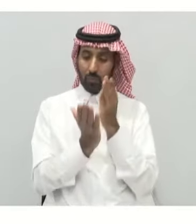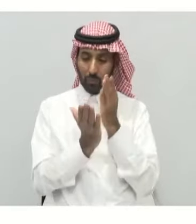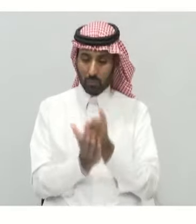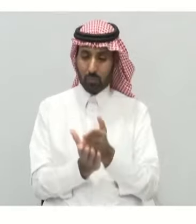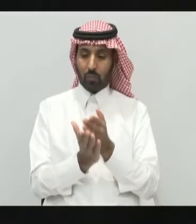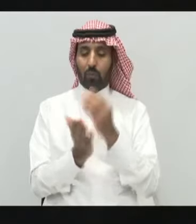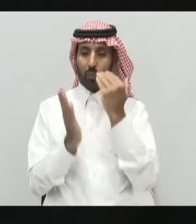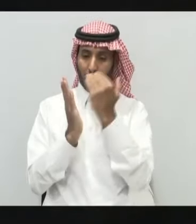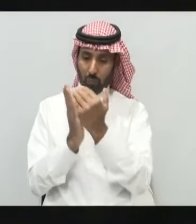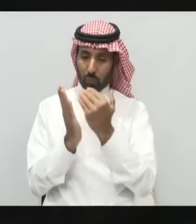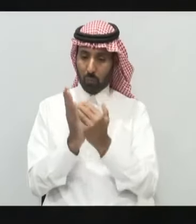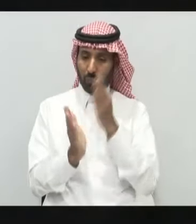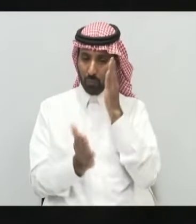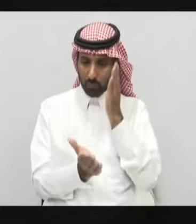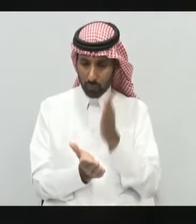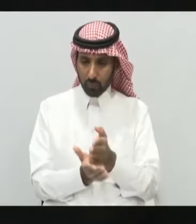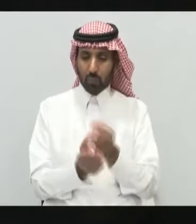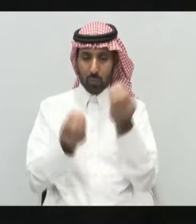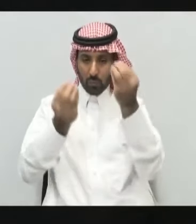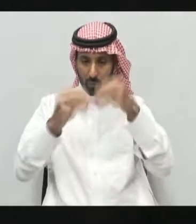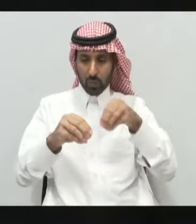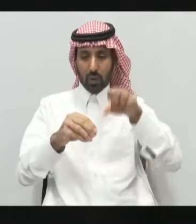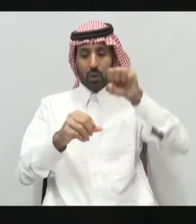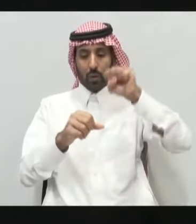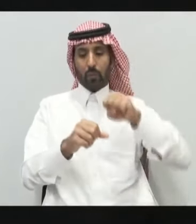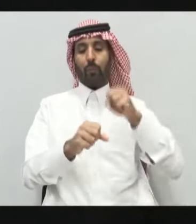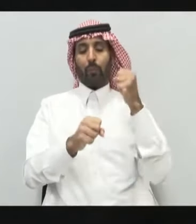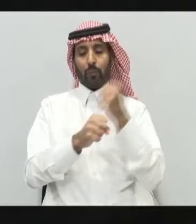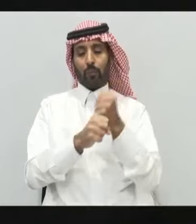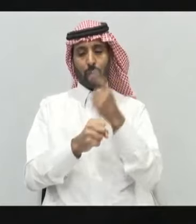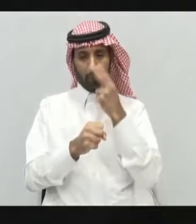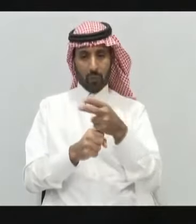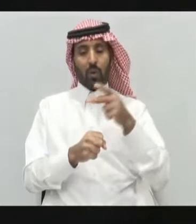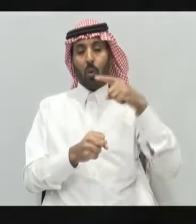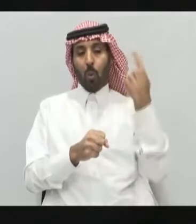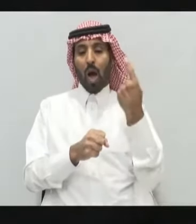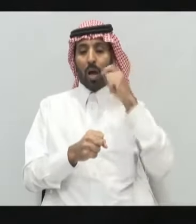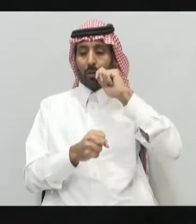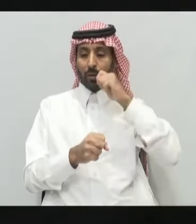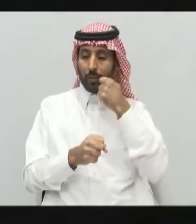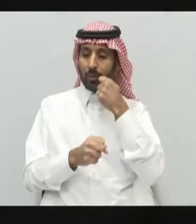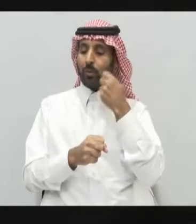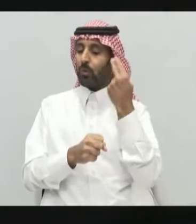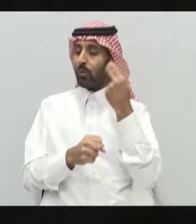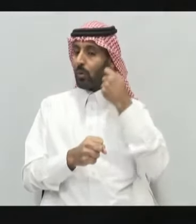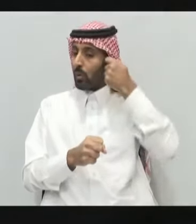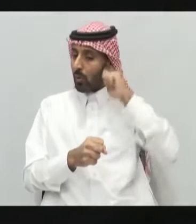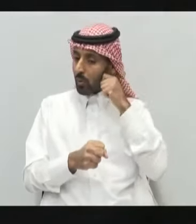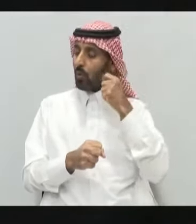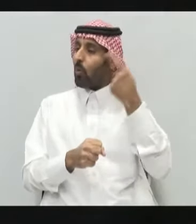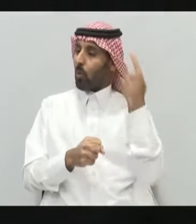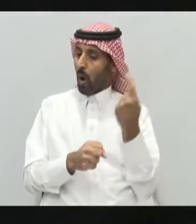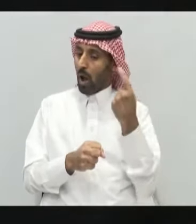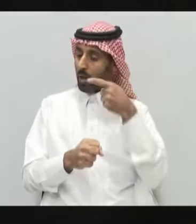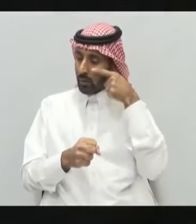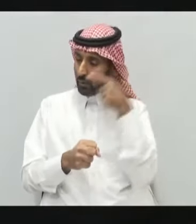follow one rule, which is add s to the verb when you see he and she, or when you are referring to a